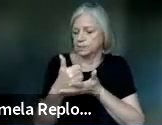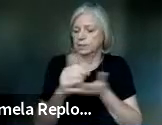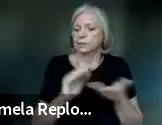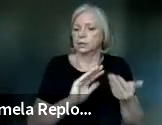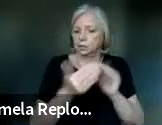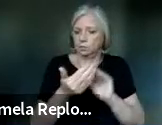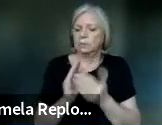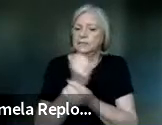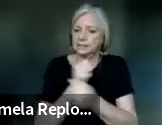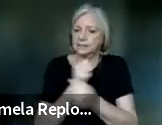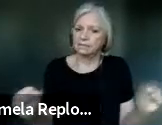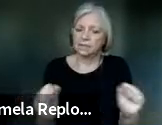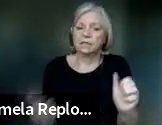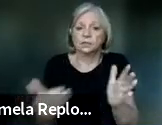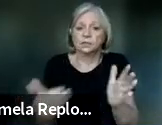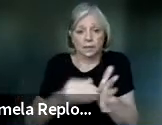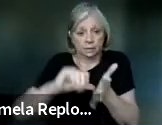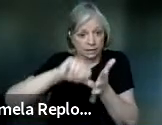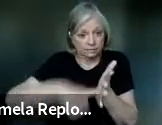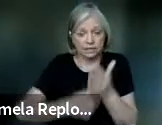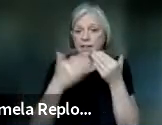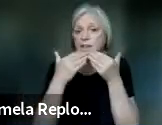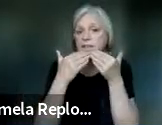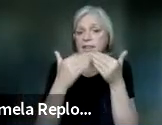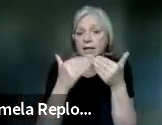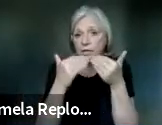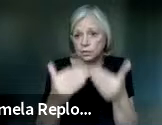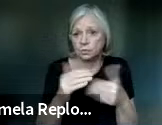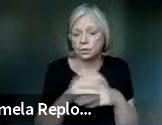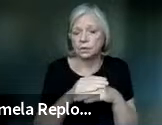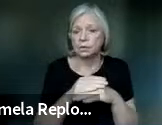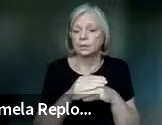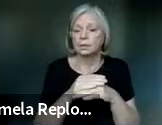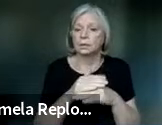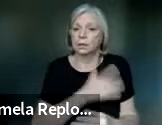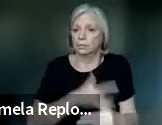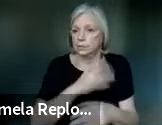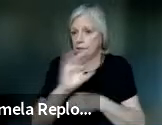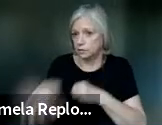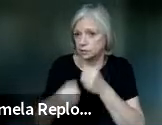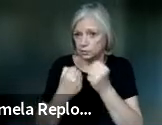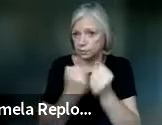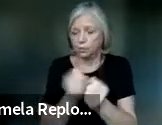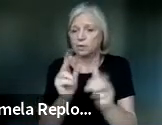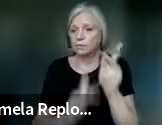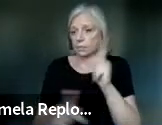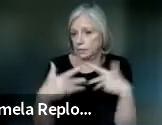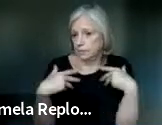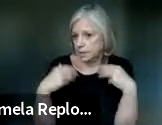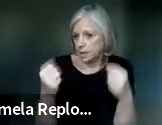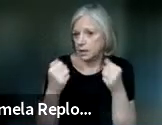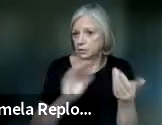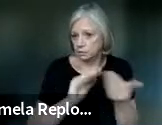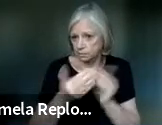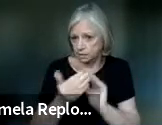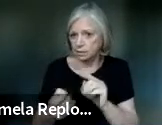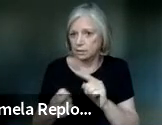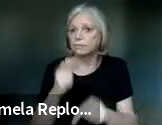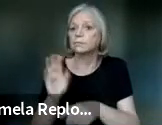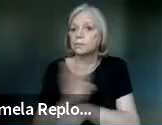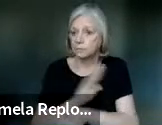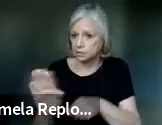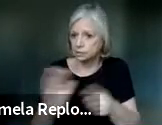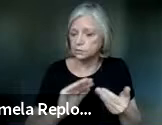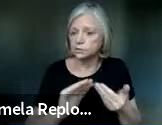again, thank you. And I appreciate the support to the public health community from the business community as